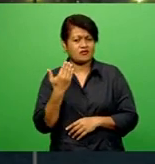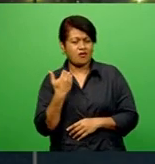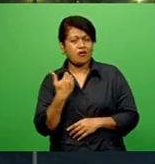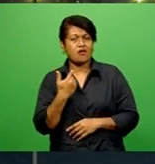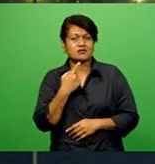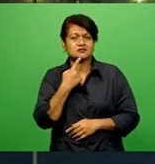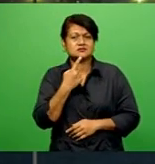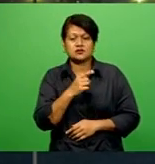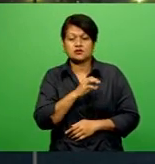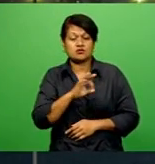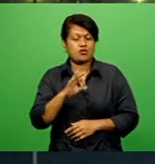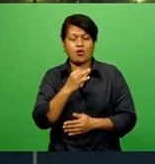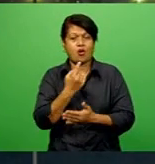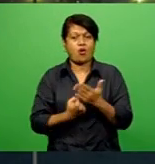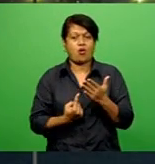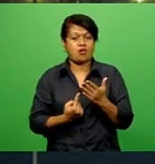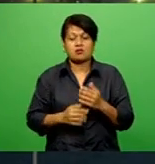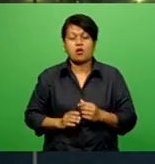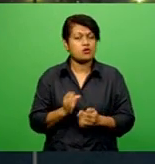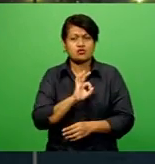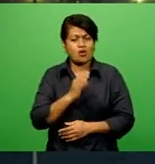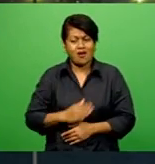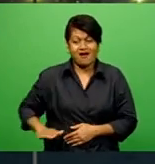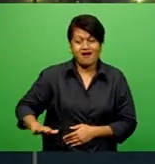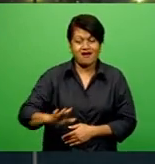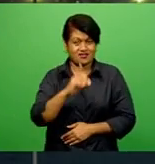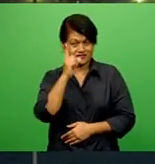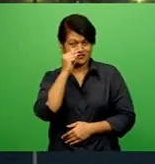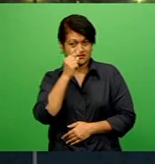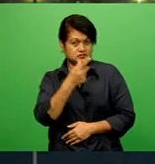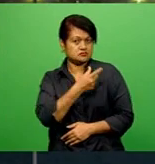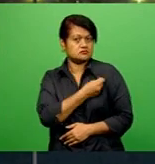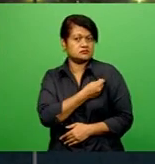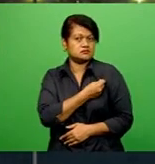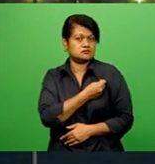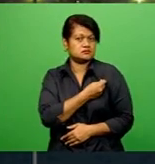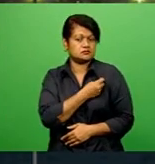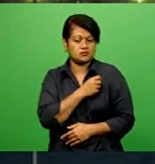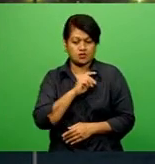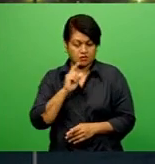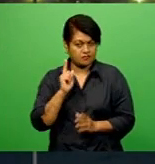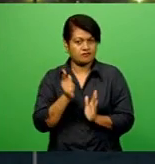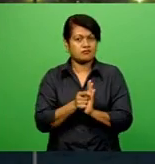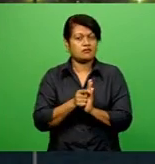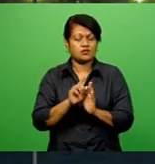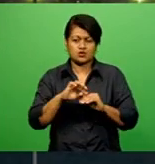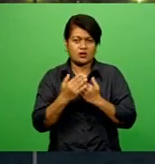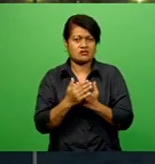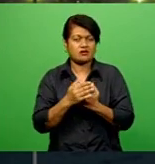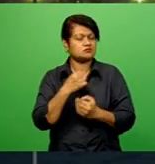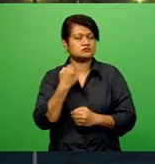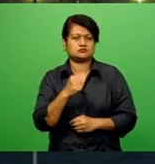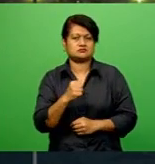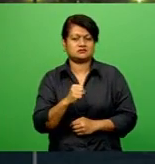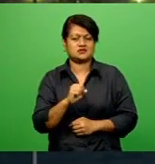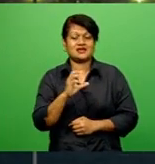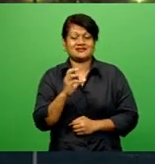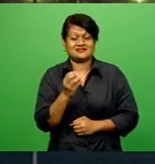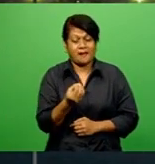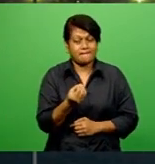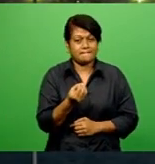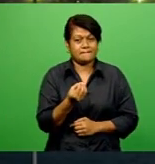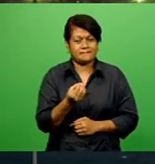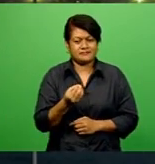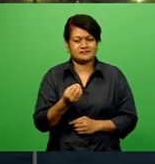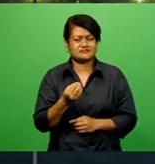that not all Fijians will be vaccinated at once, as the process will to some extent be